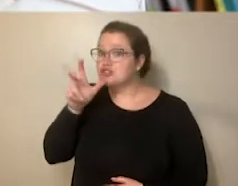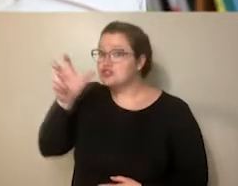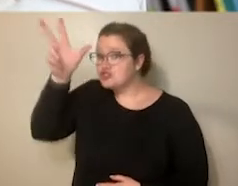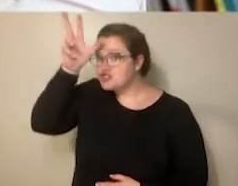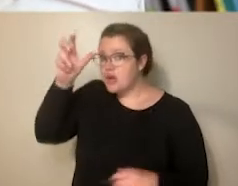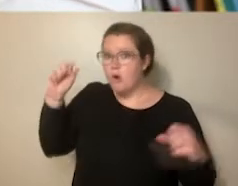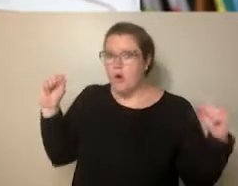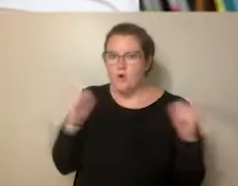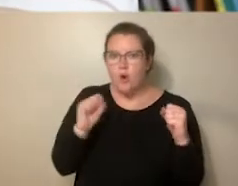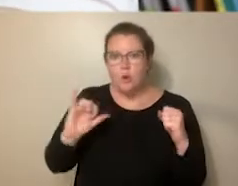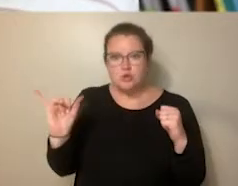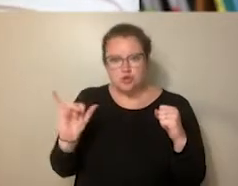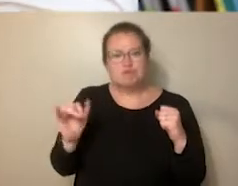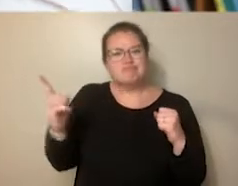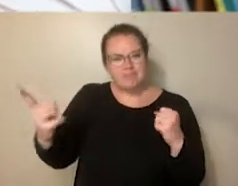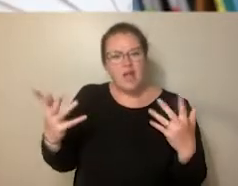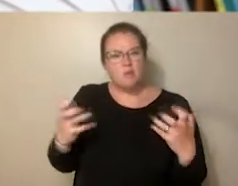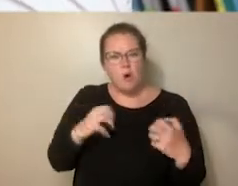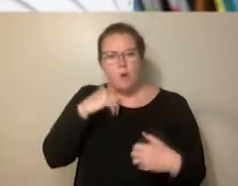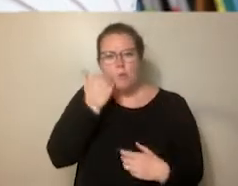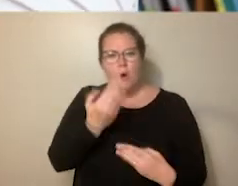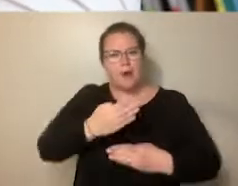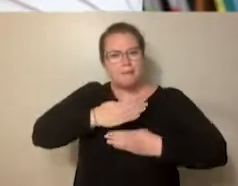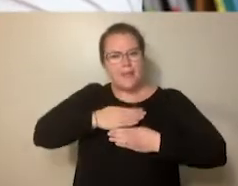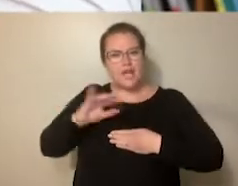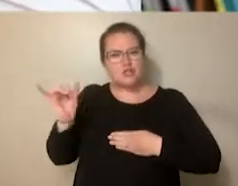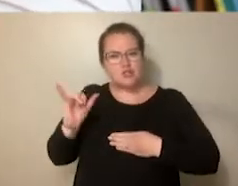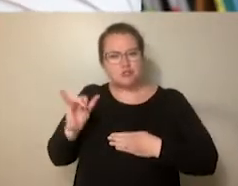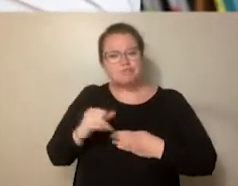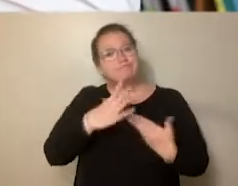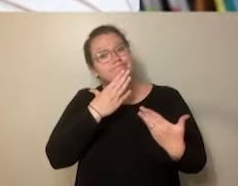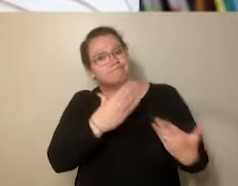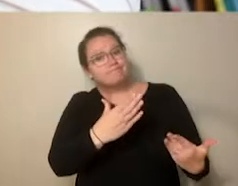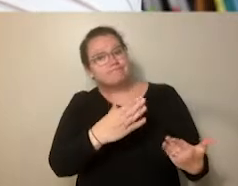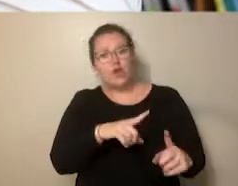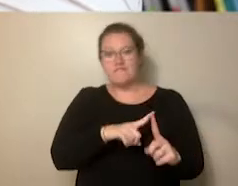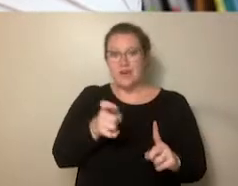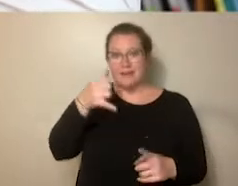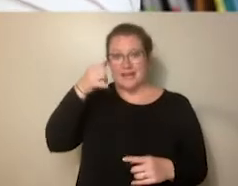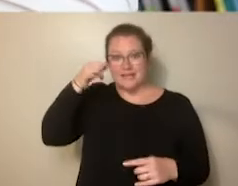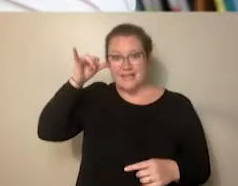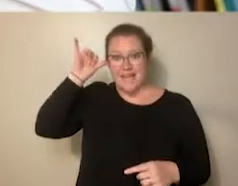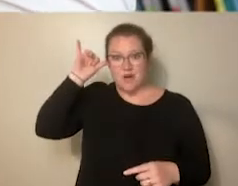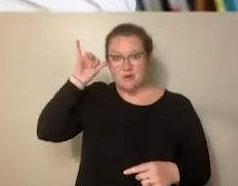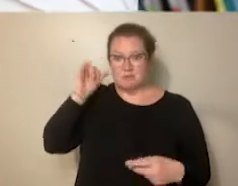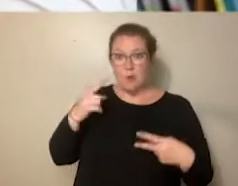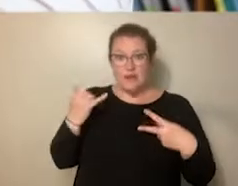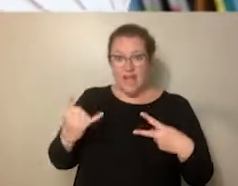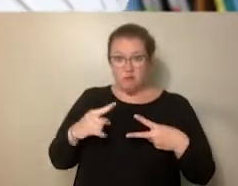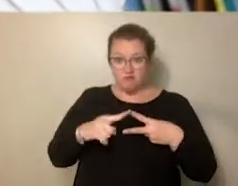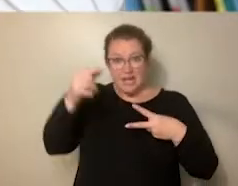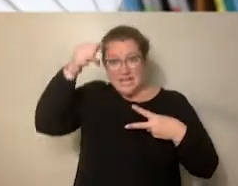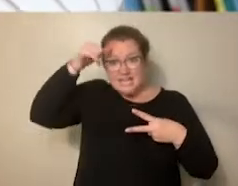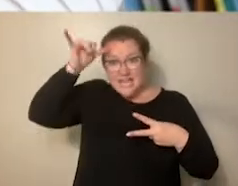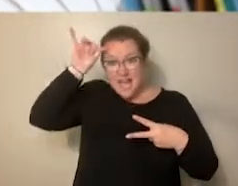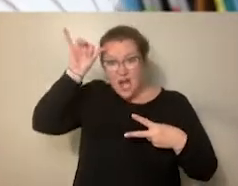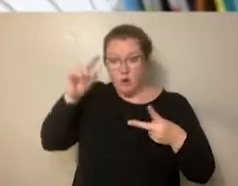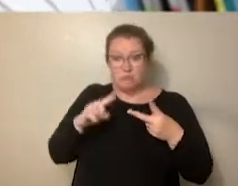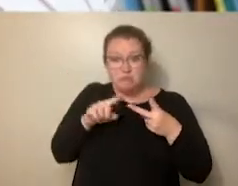electric blankets. Sincerely, the cows. So now, guys, the cows are cold and the hens are cold.